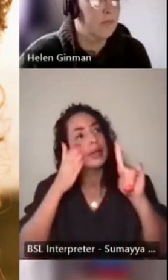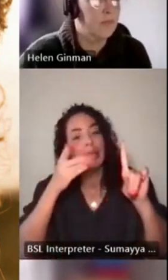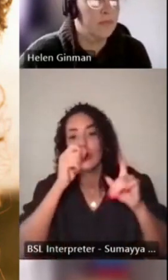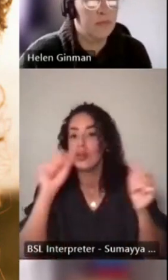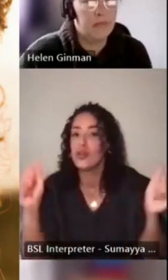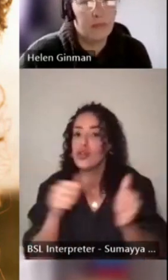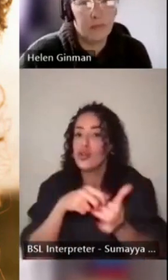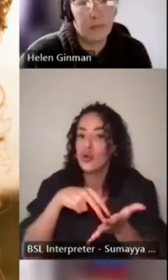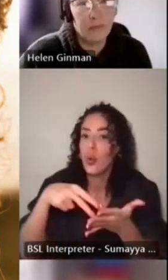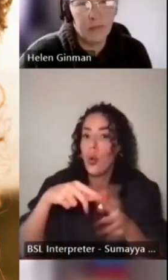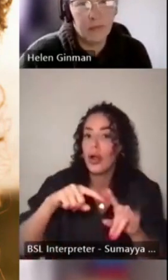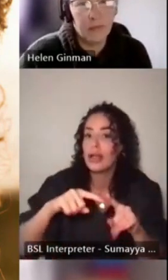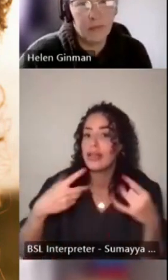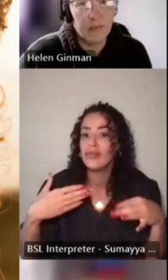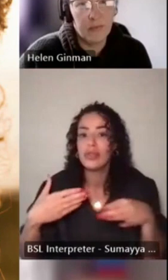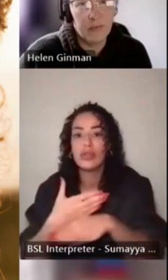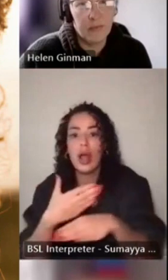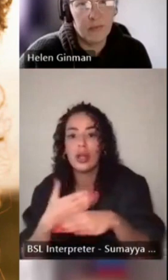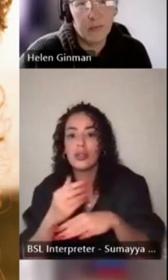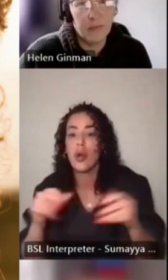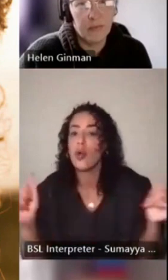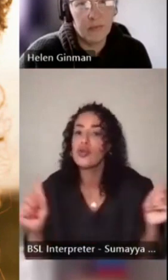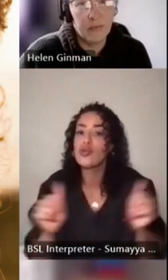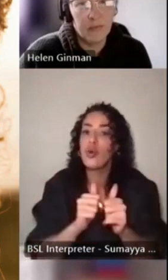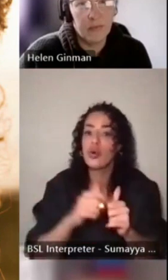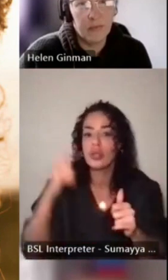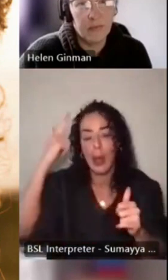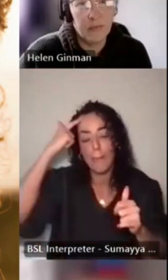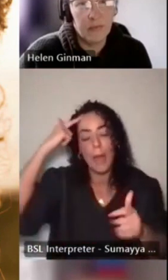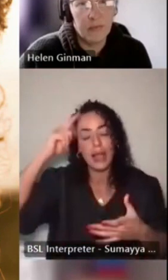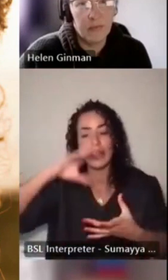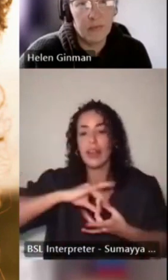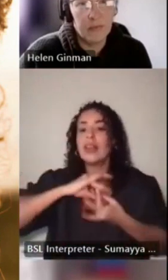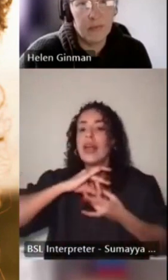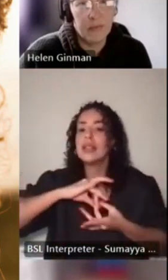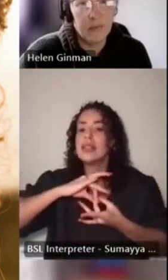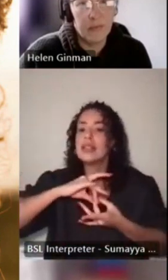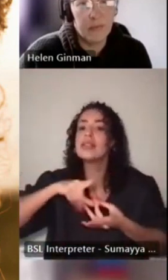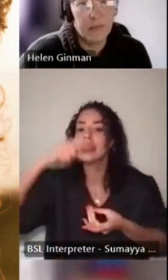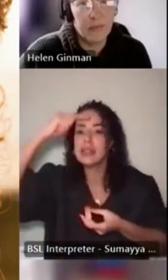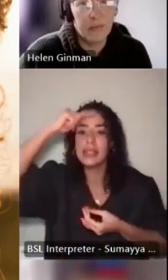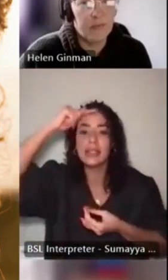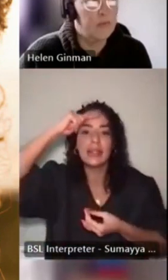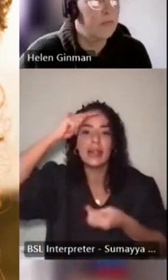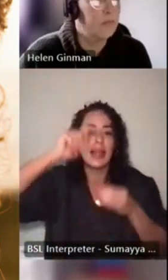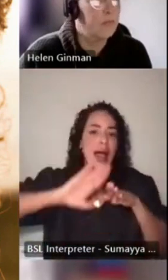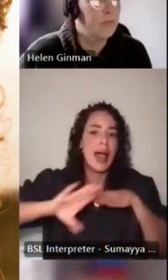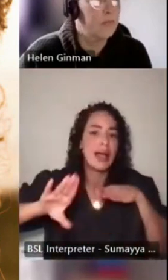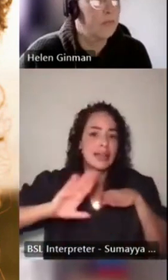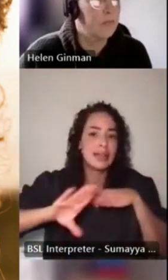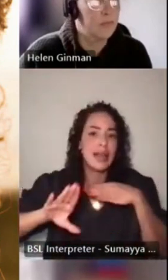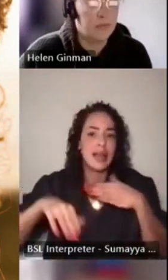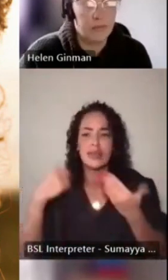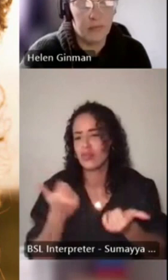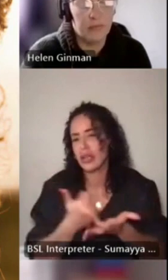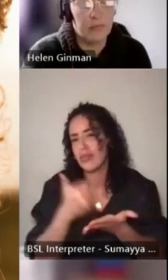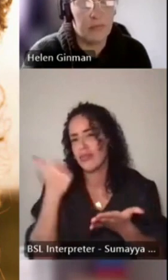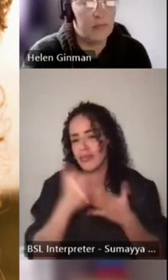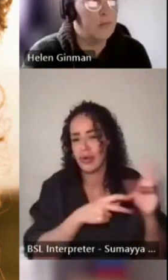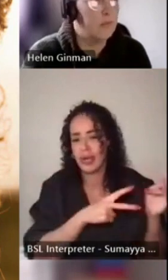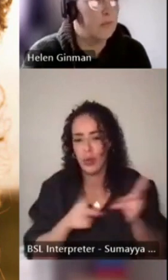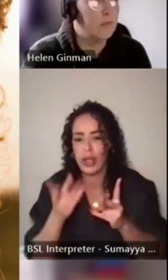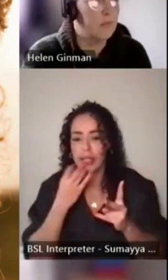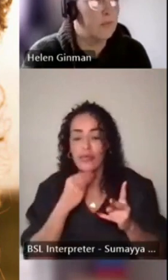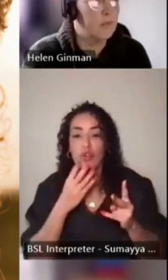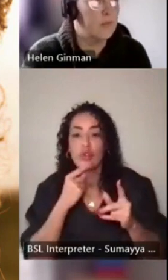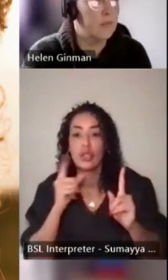different task, or do a short mindfulness exercise. So all really great ways of using emotional